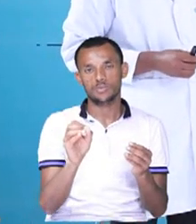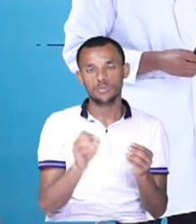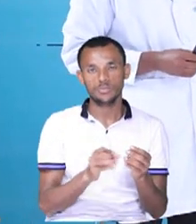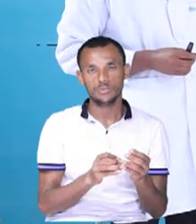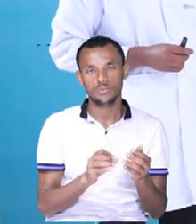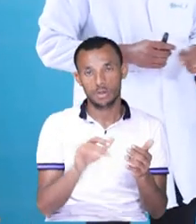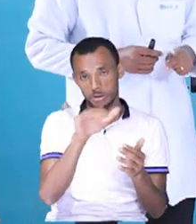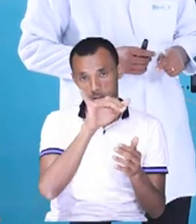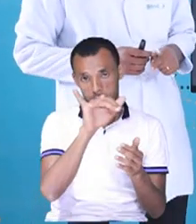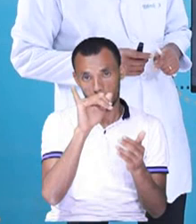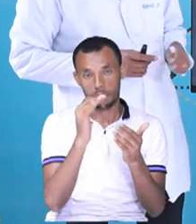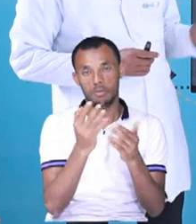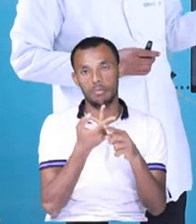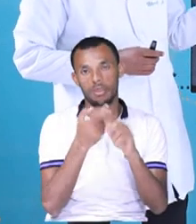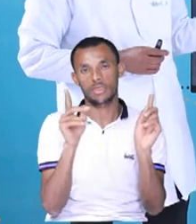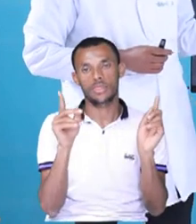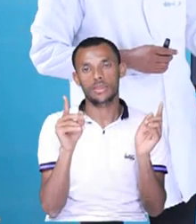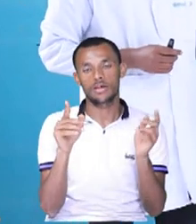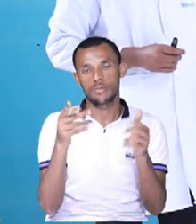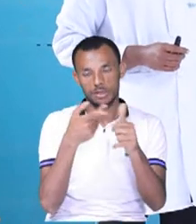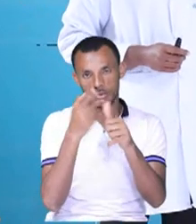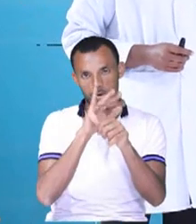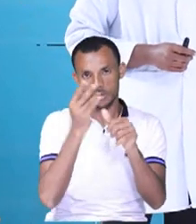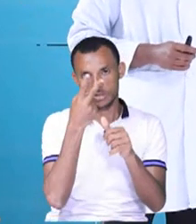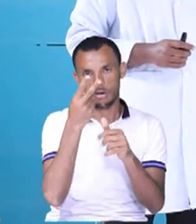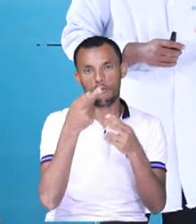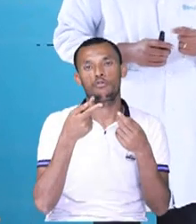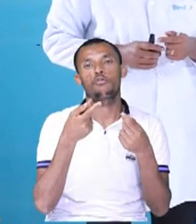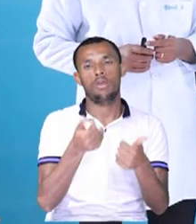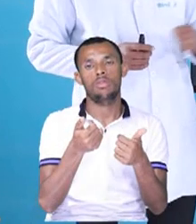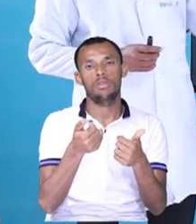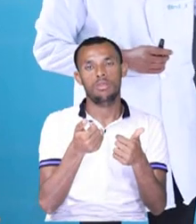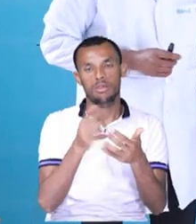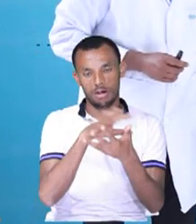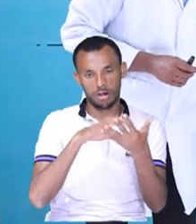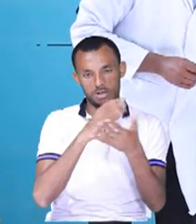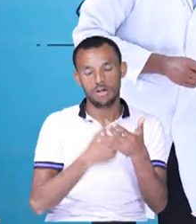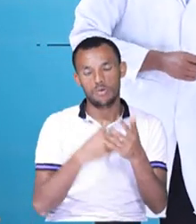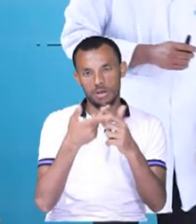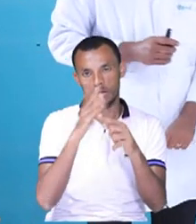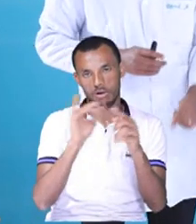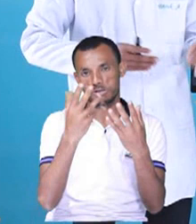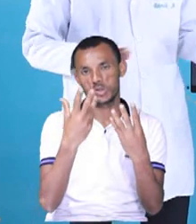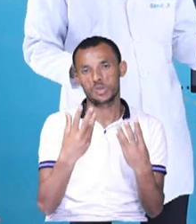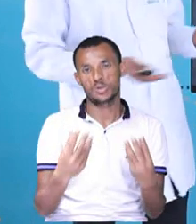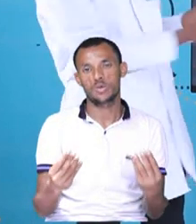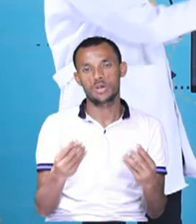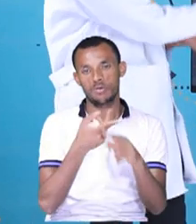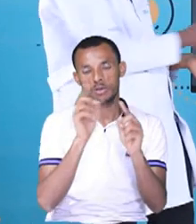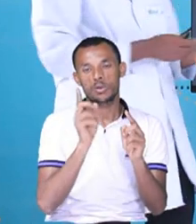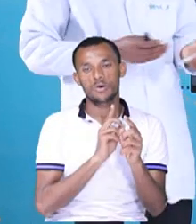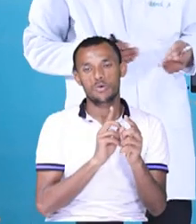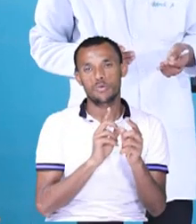plus H2. The same species. But the first one is fast reaction. The second one is slow reaction. What is the